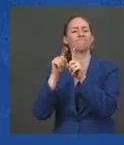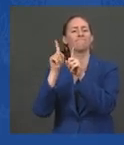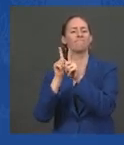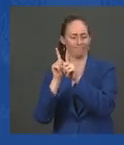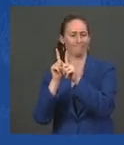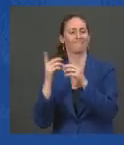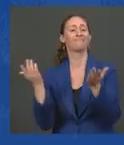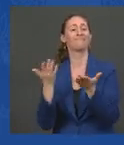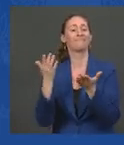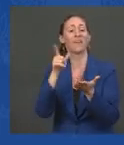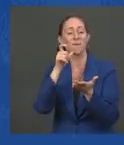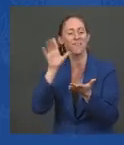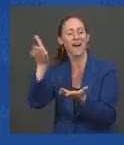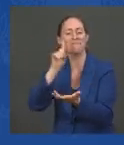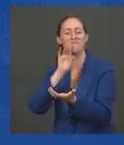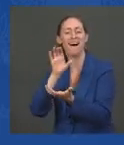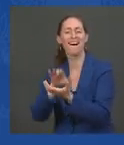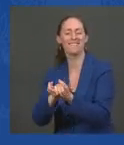King.